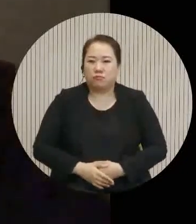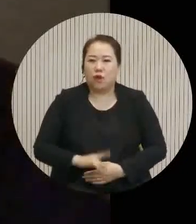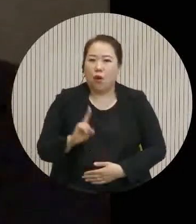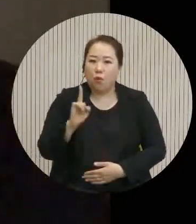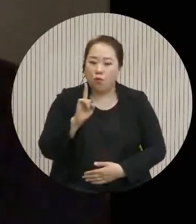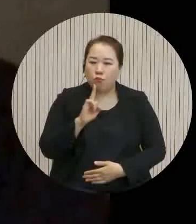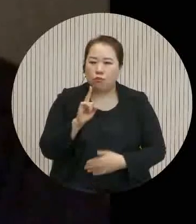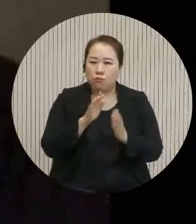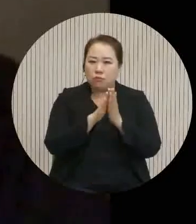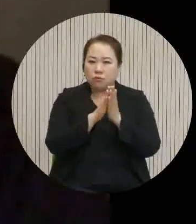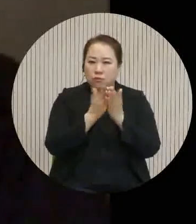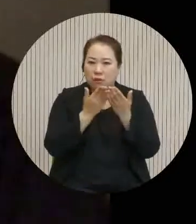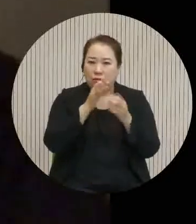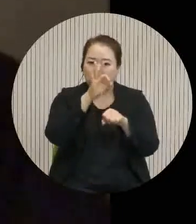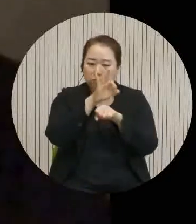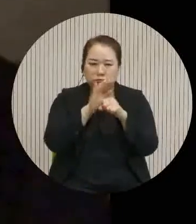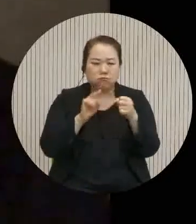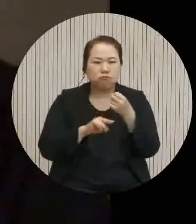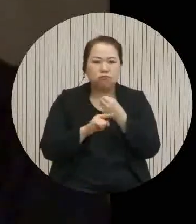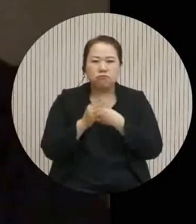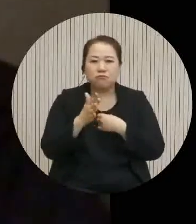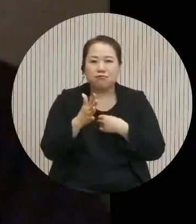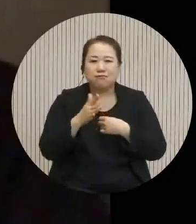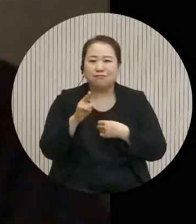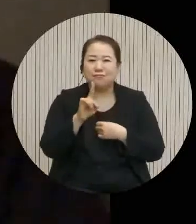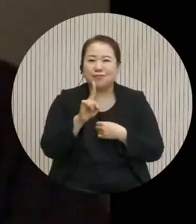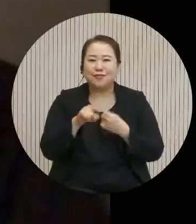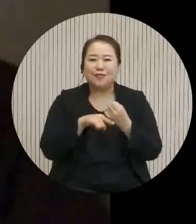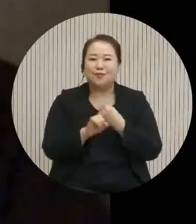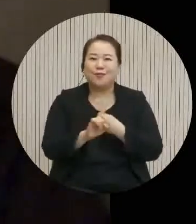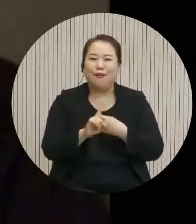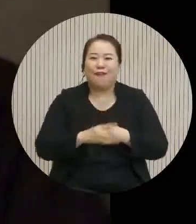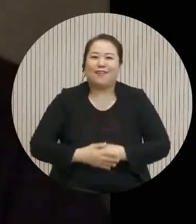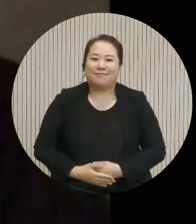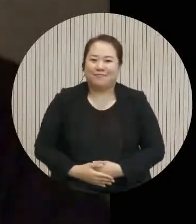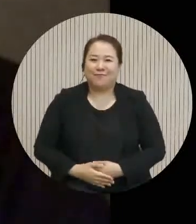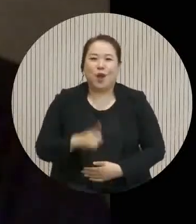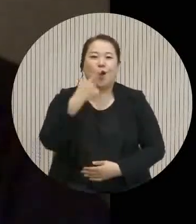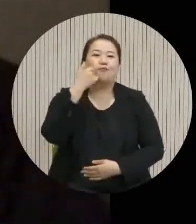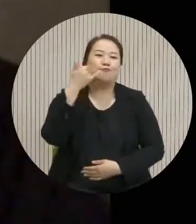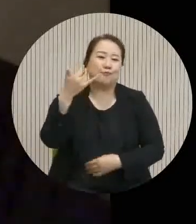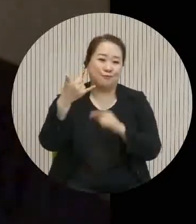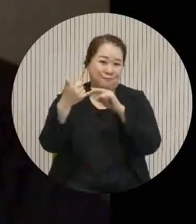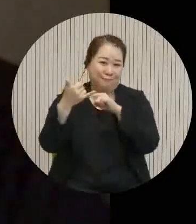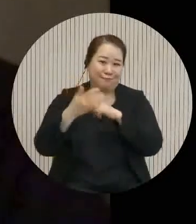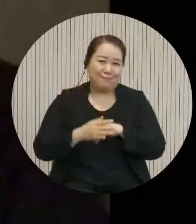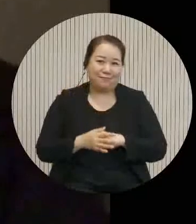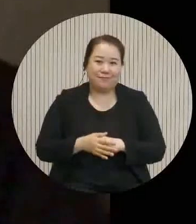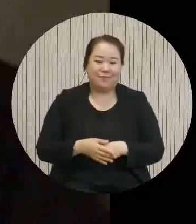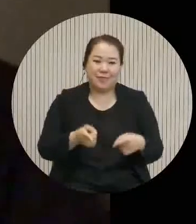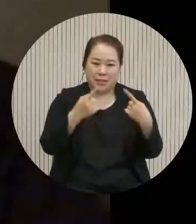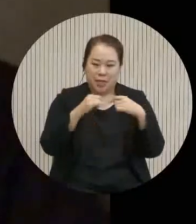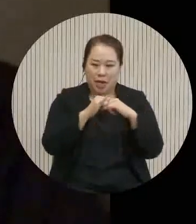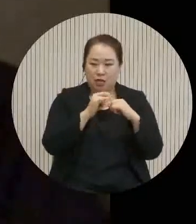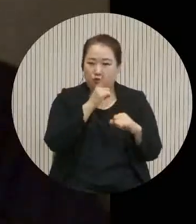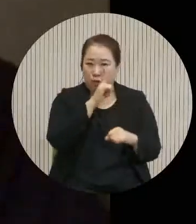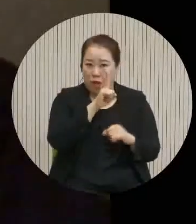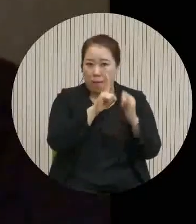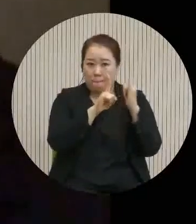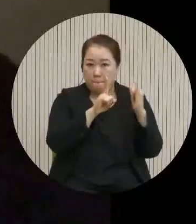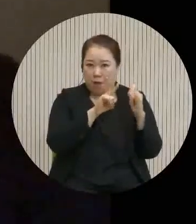mommy and daddy. Here's one woman, Helen. Her father brought home a newspaper in Chinese every day to